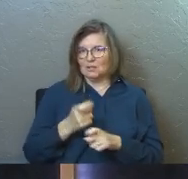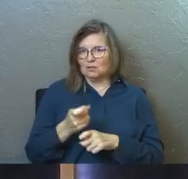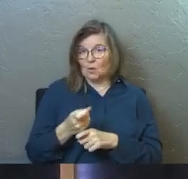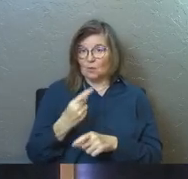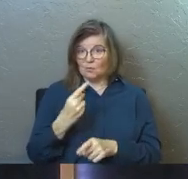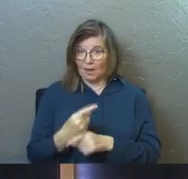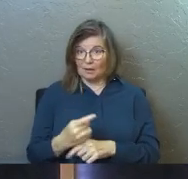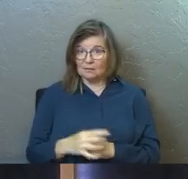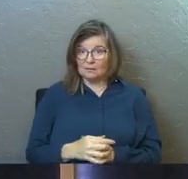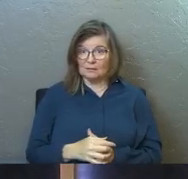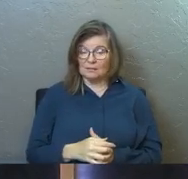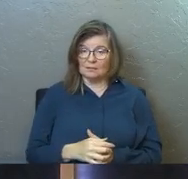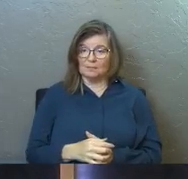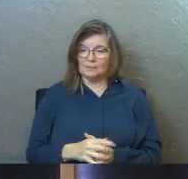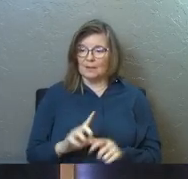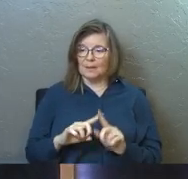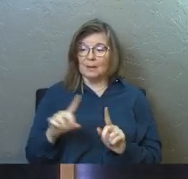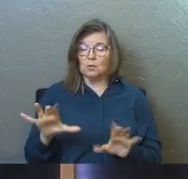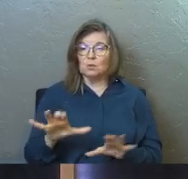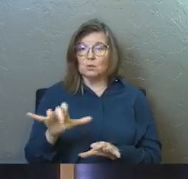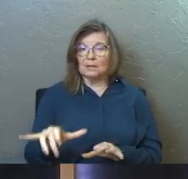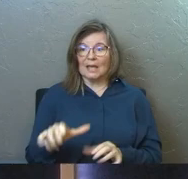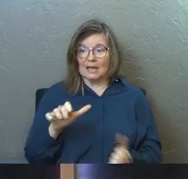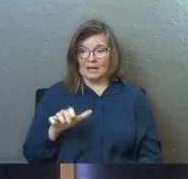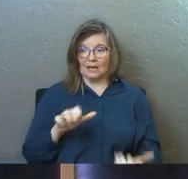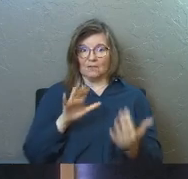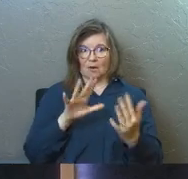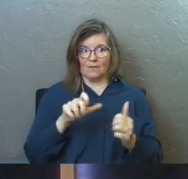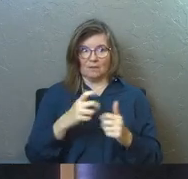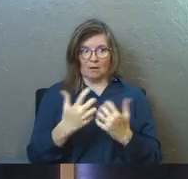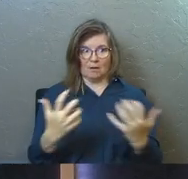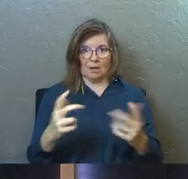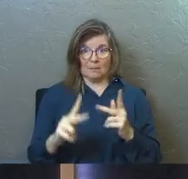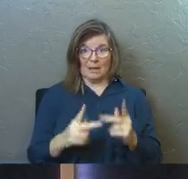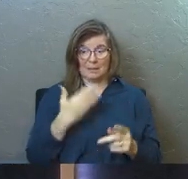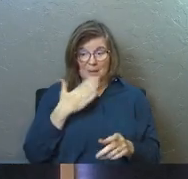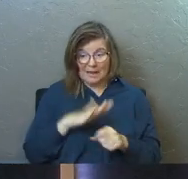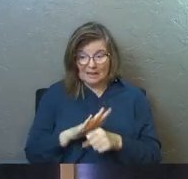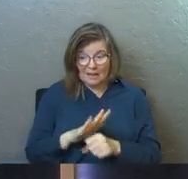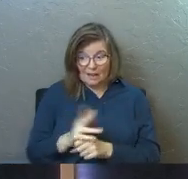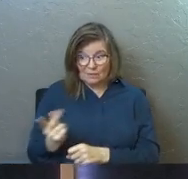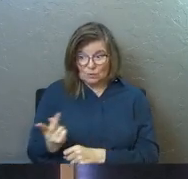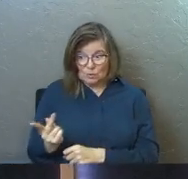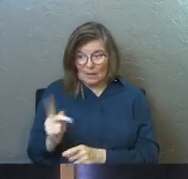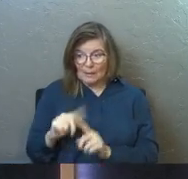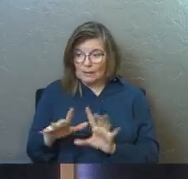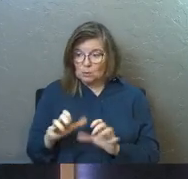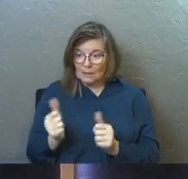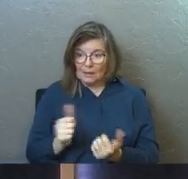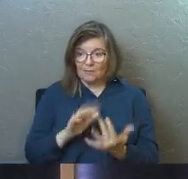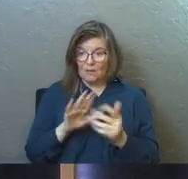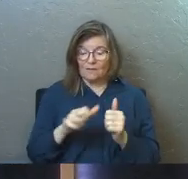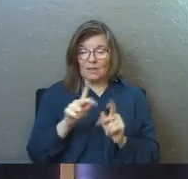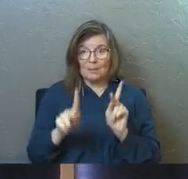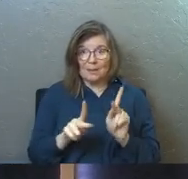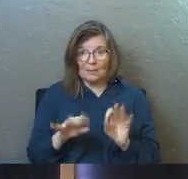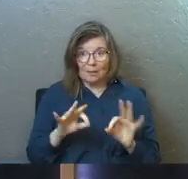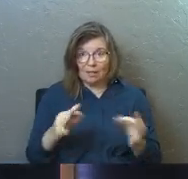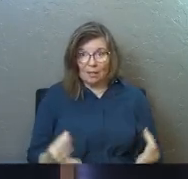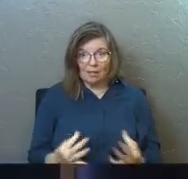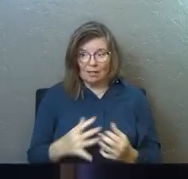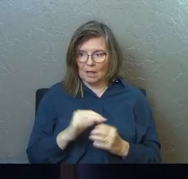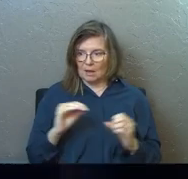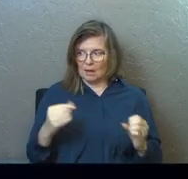little joke, right? But he was doing that in front of other people. Bad enough if it was just the two of them, but he's doing that in front of other